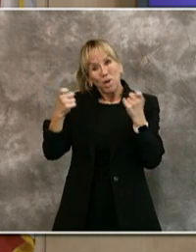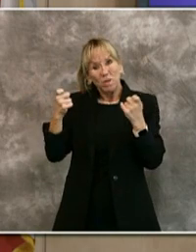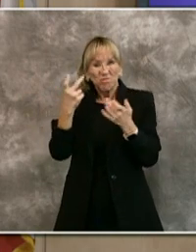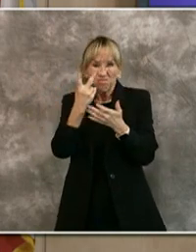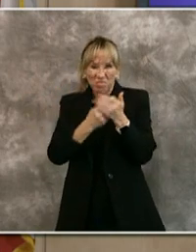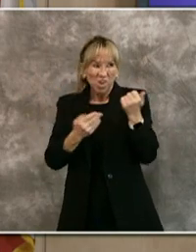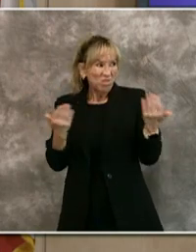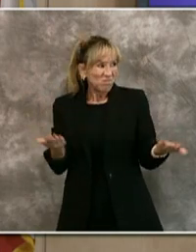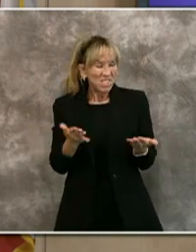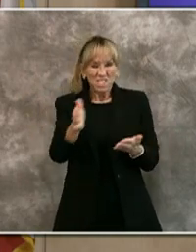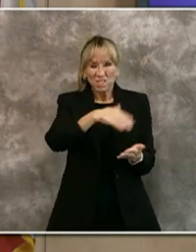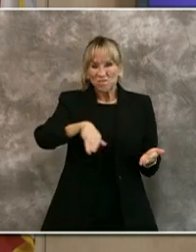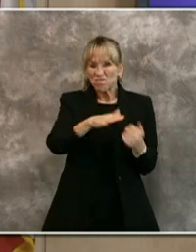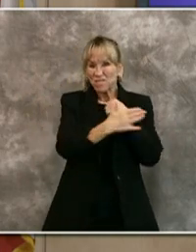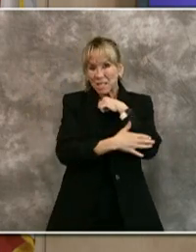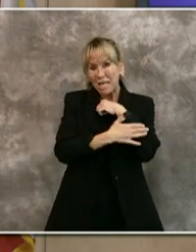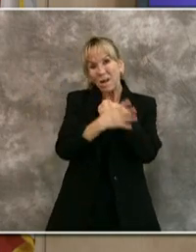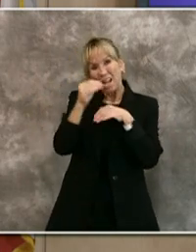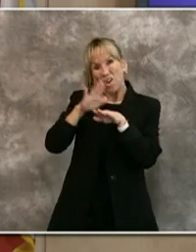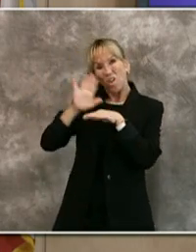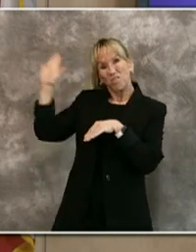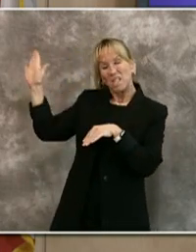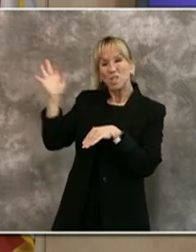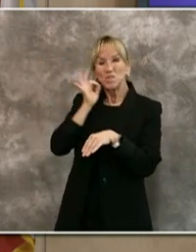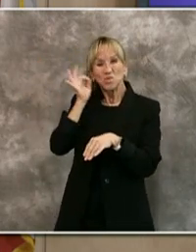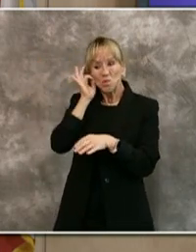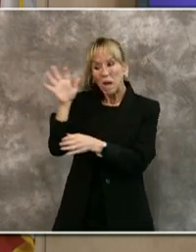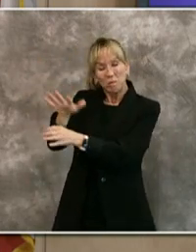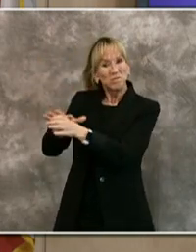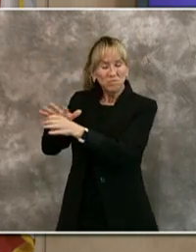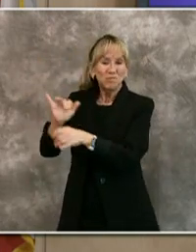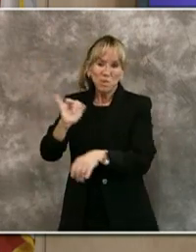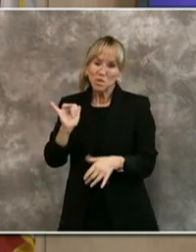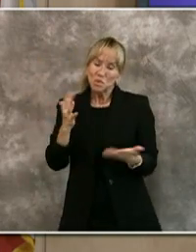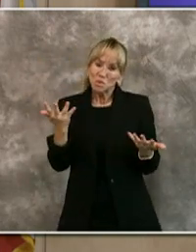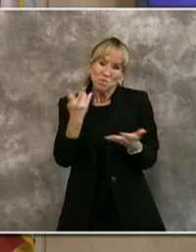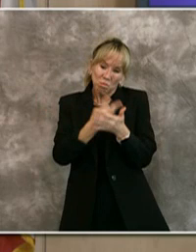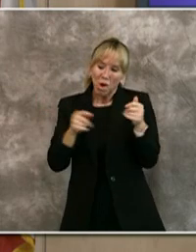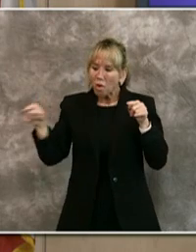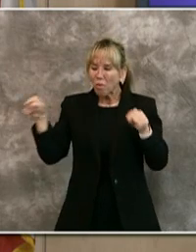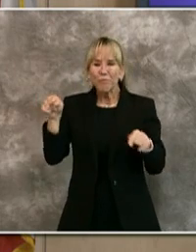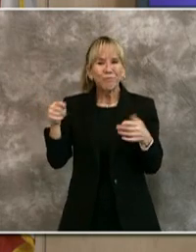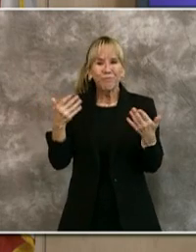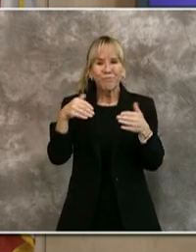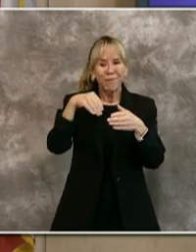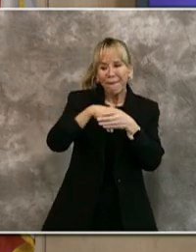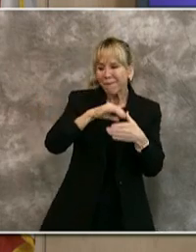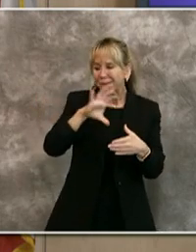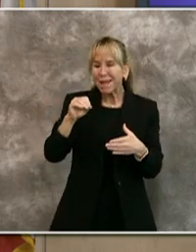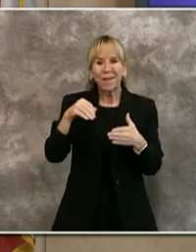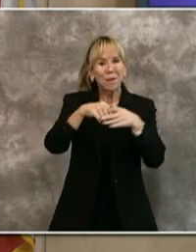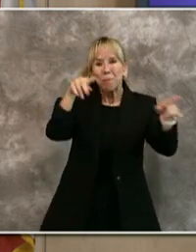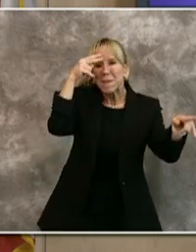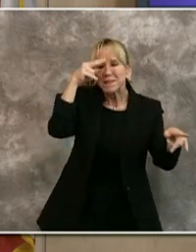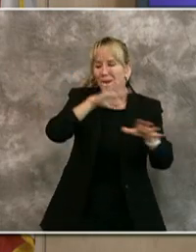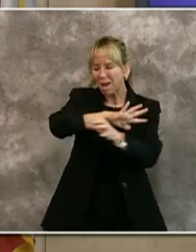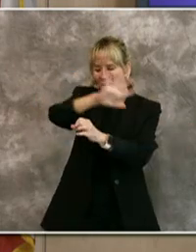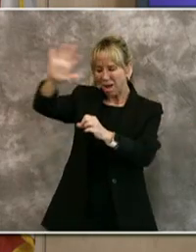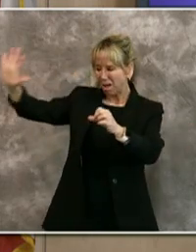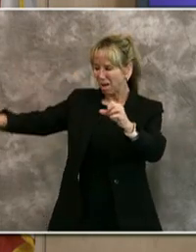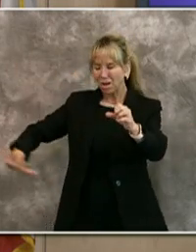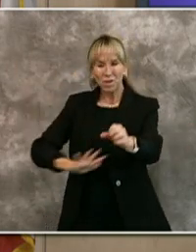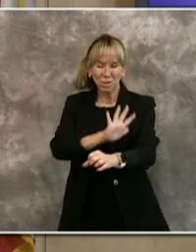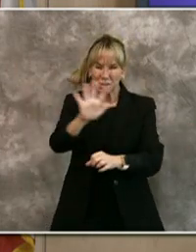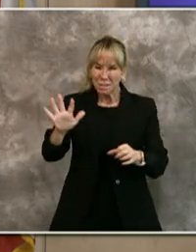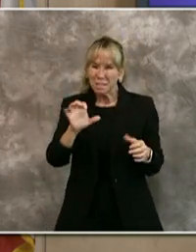both on their jurisdiction, on the military jurisdictions, outside the county, in Mexico. So again, I think you